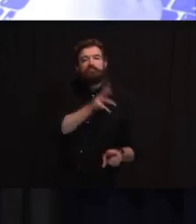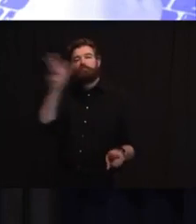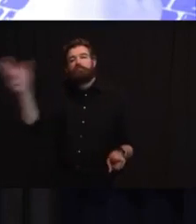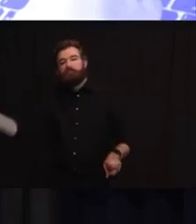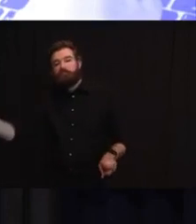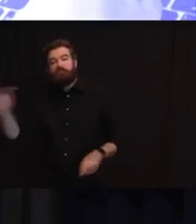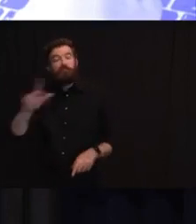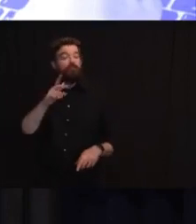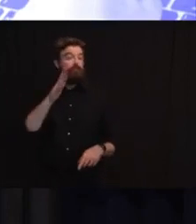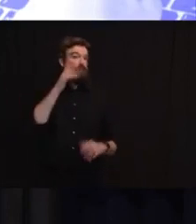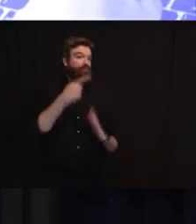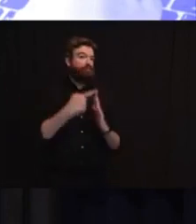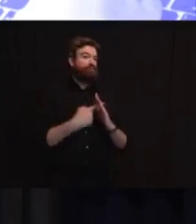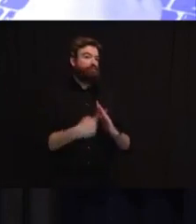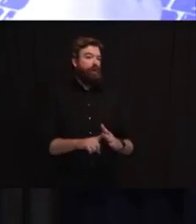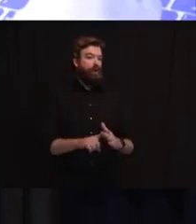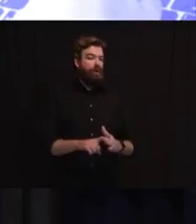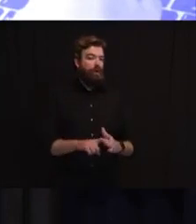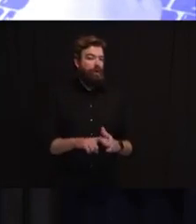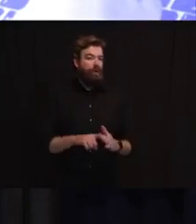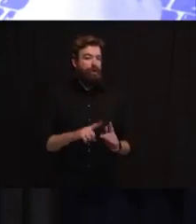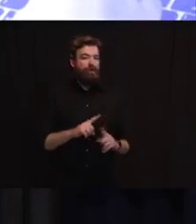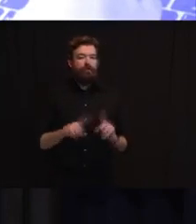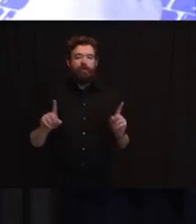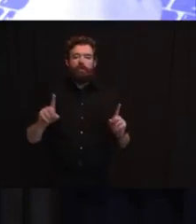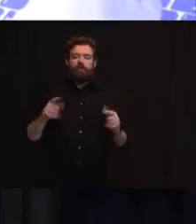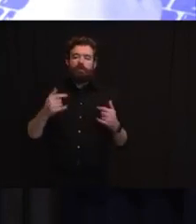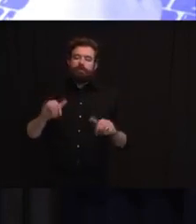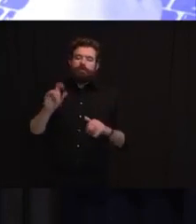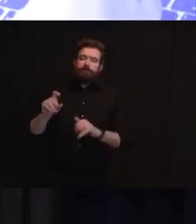into broader dissemination.